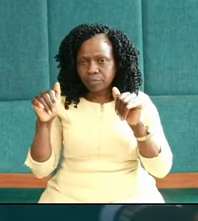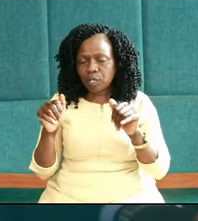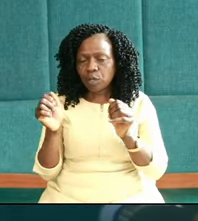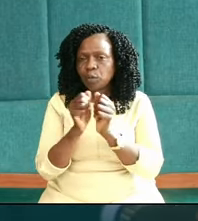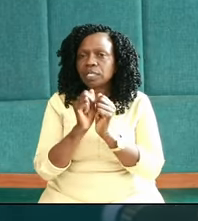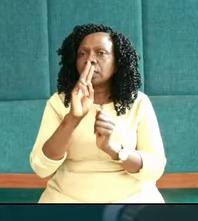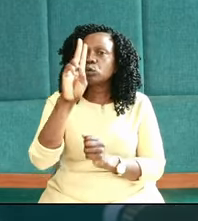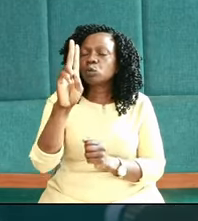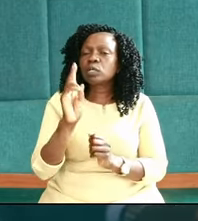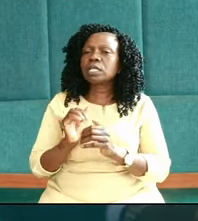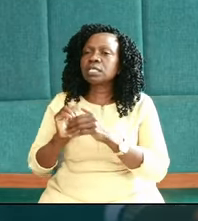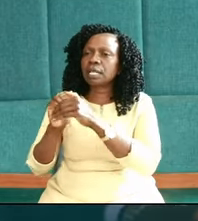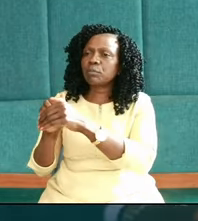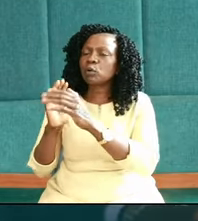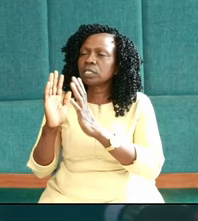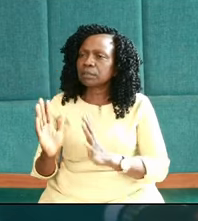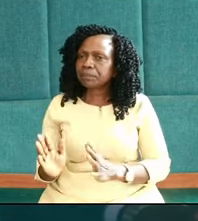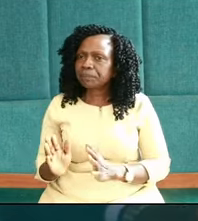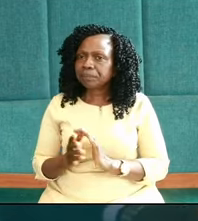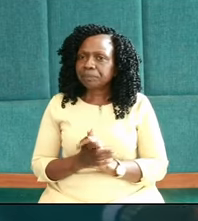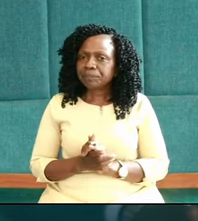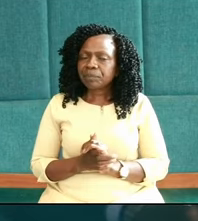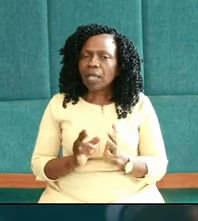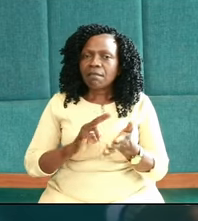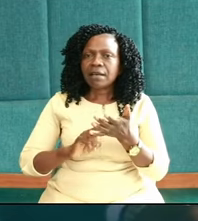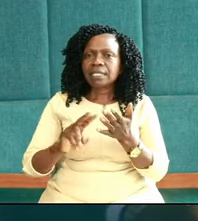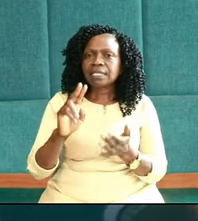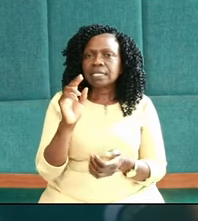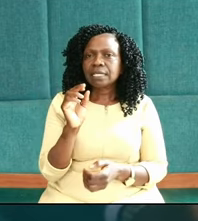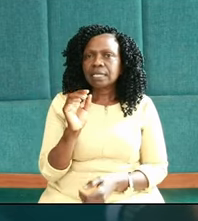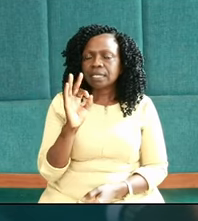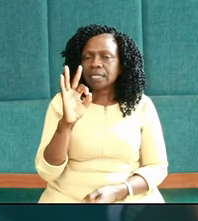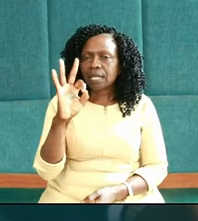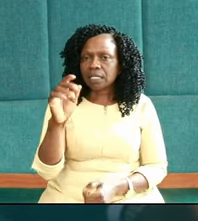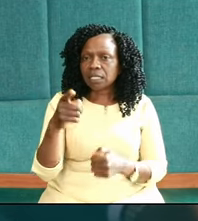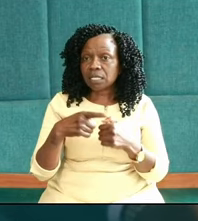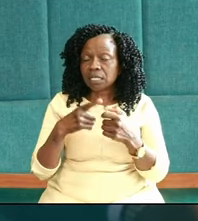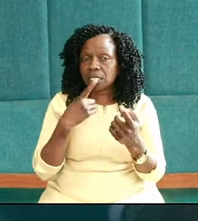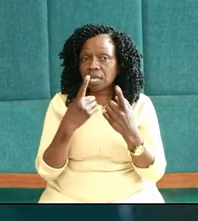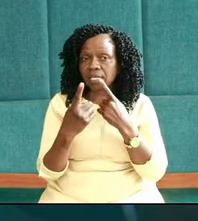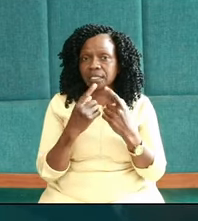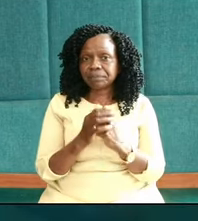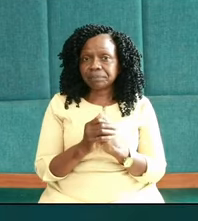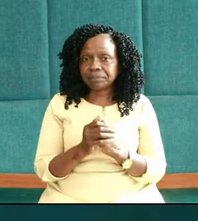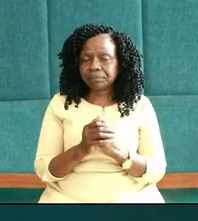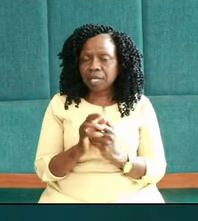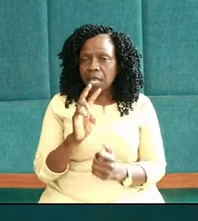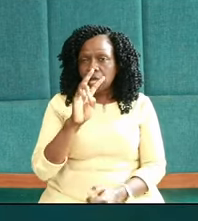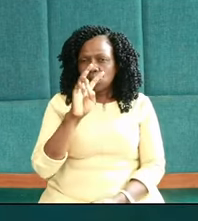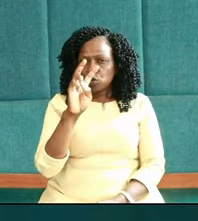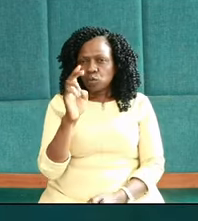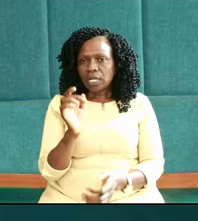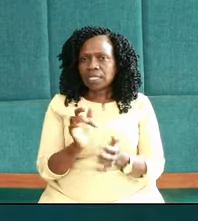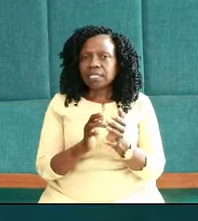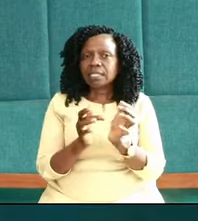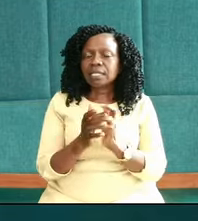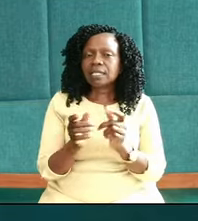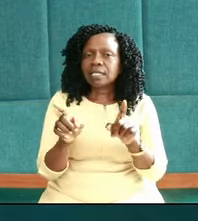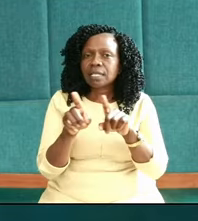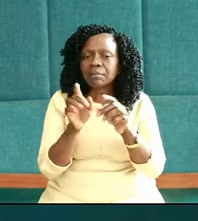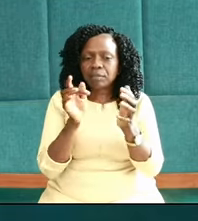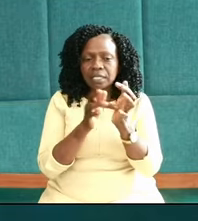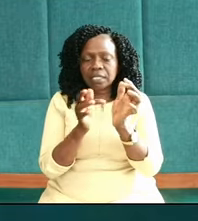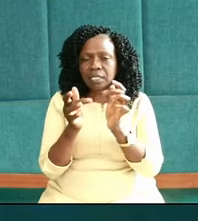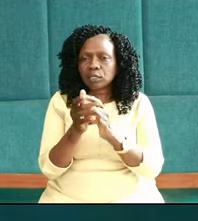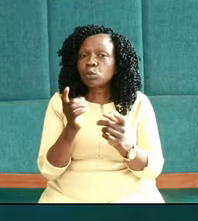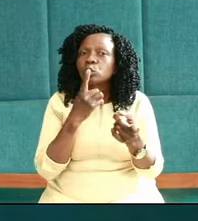these two disciples, verse 36 says, he looked at Jesus as Jesus